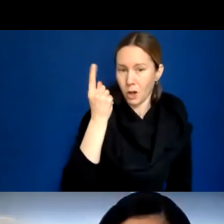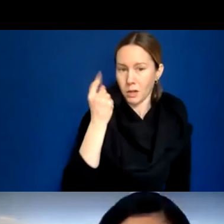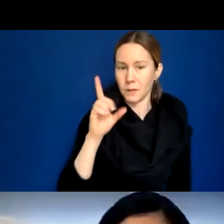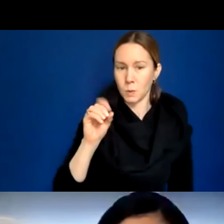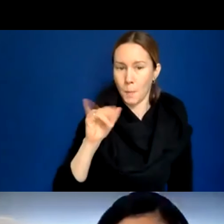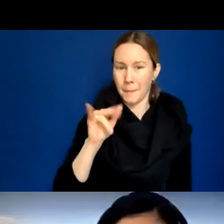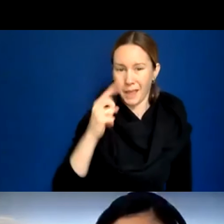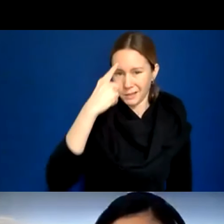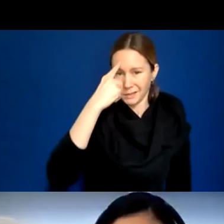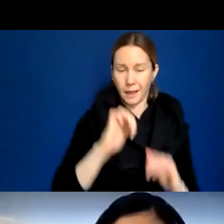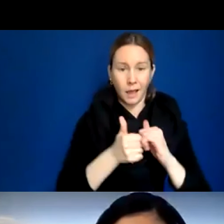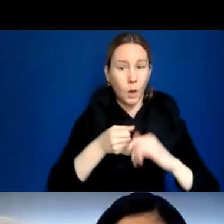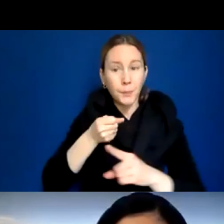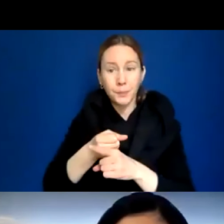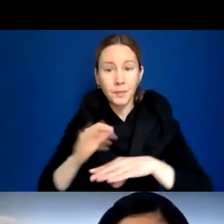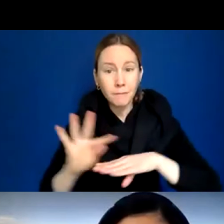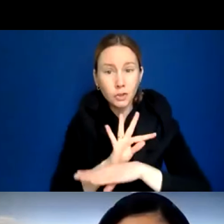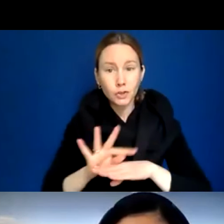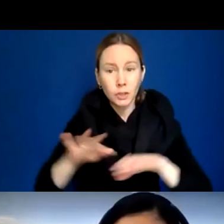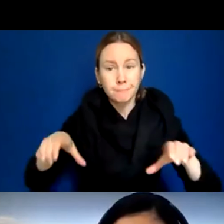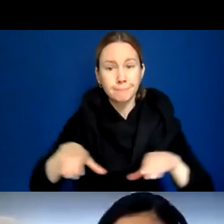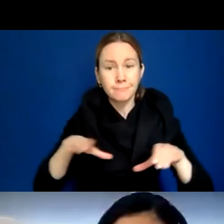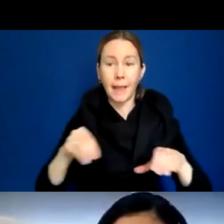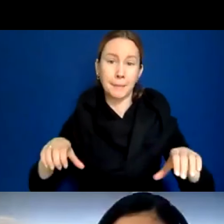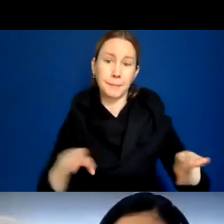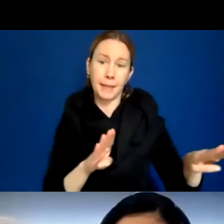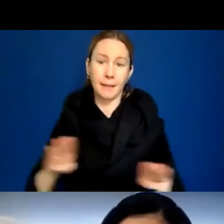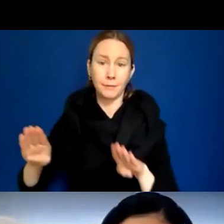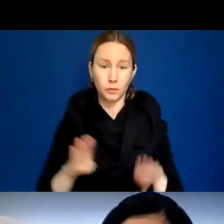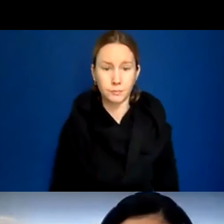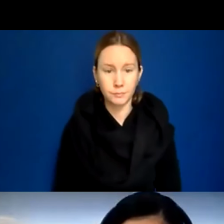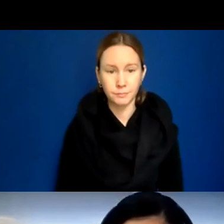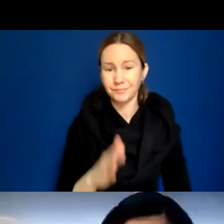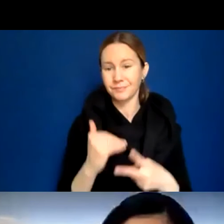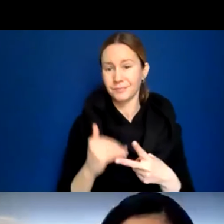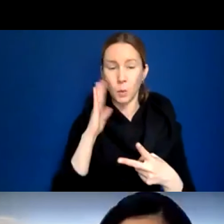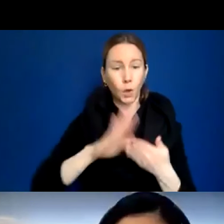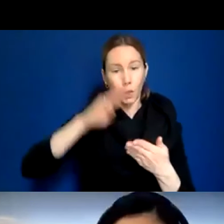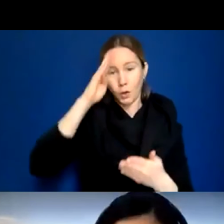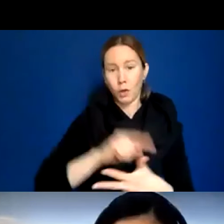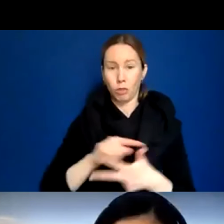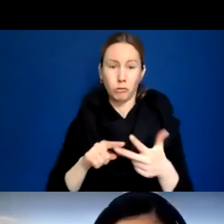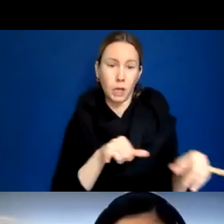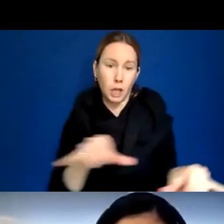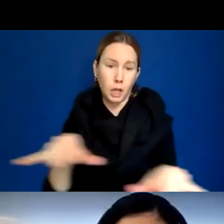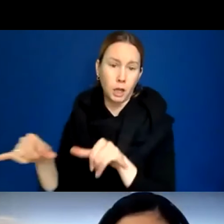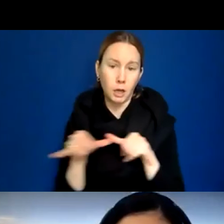function and behavior, and also to learn about three common instruments for cognitive